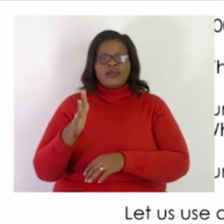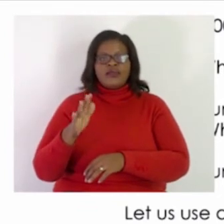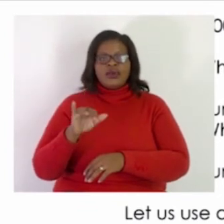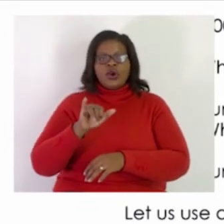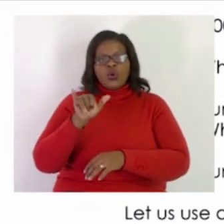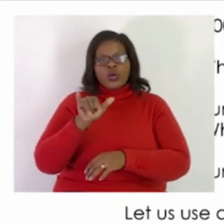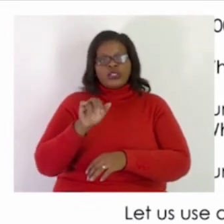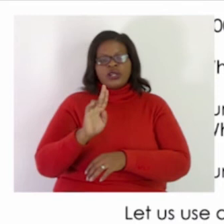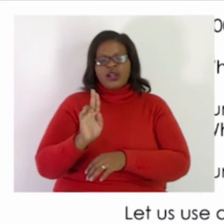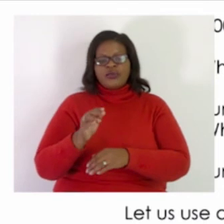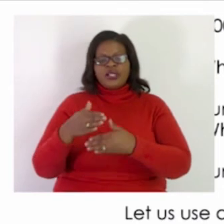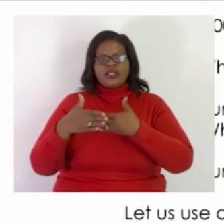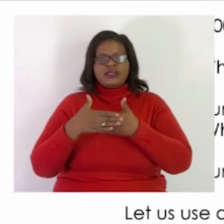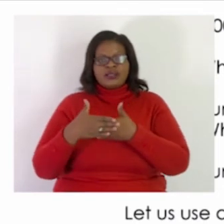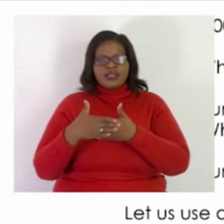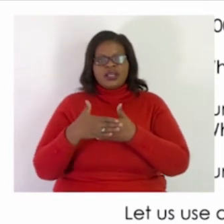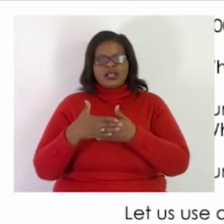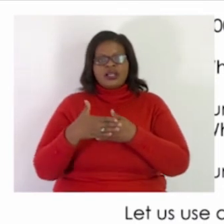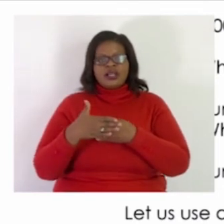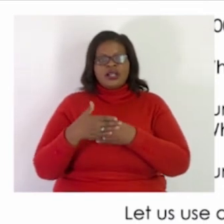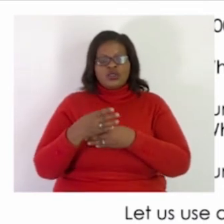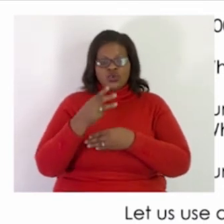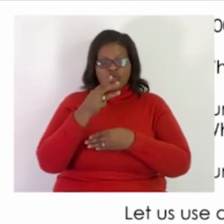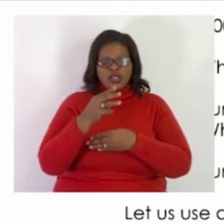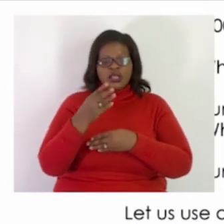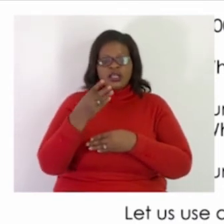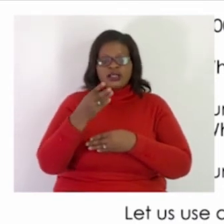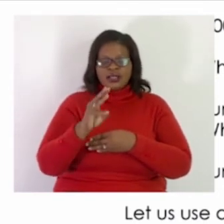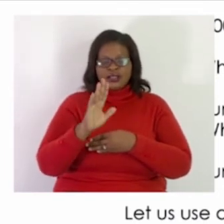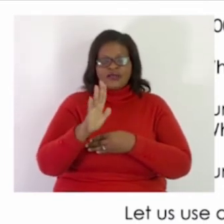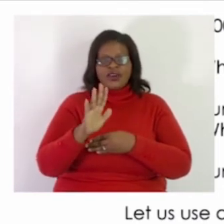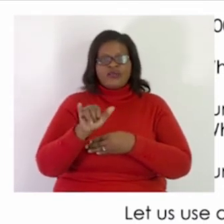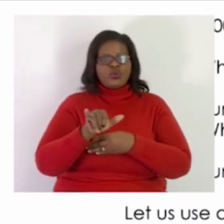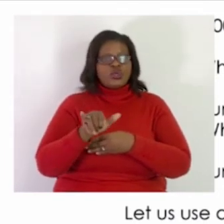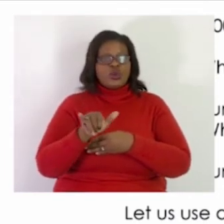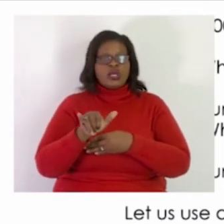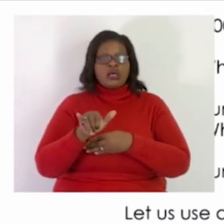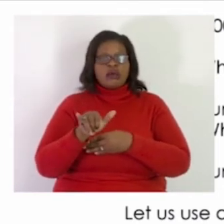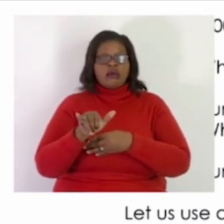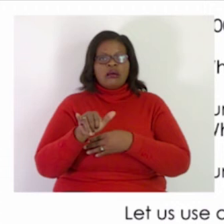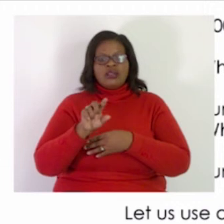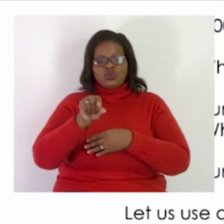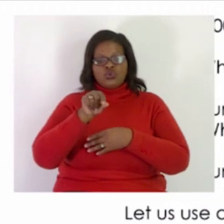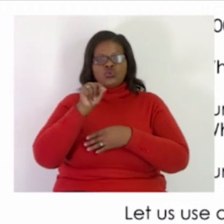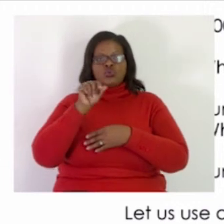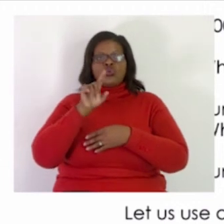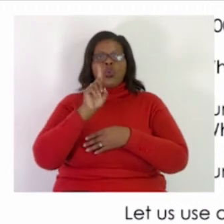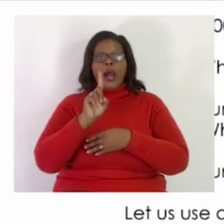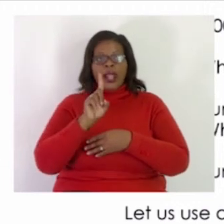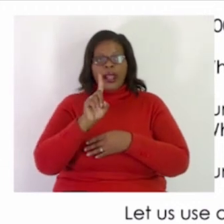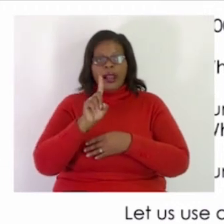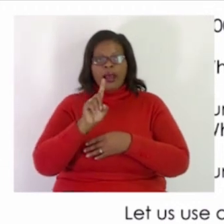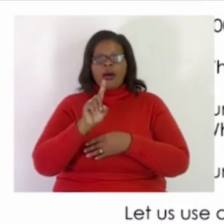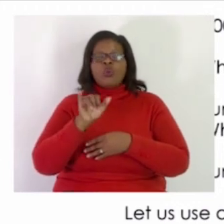near or closest to this number. So it's a matter of choosing,